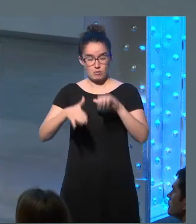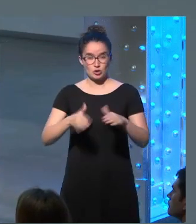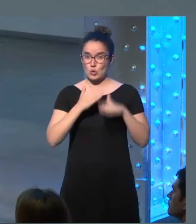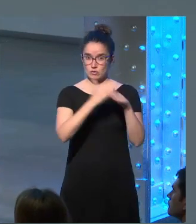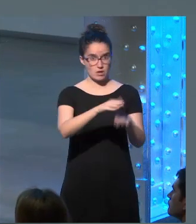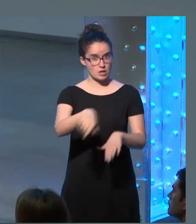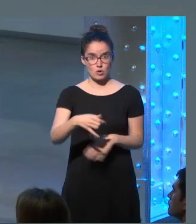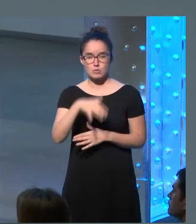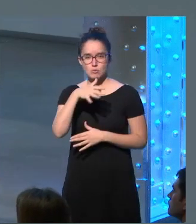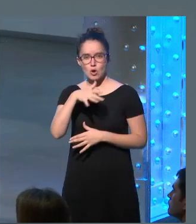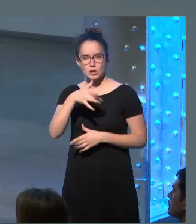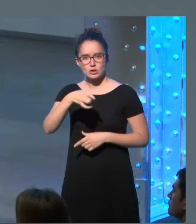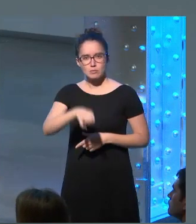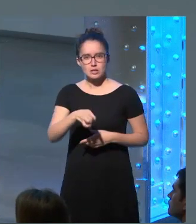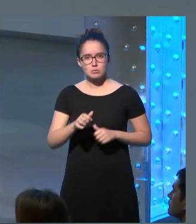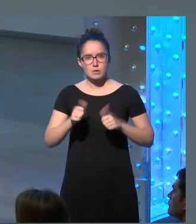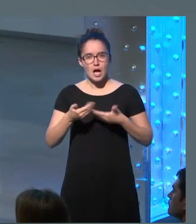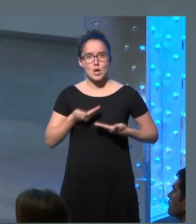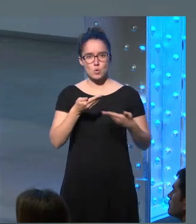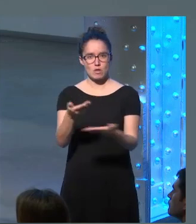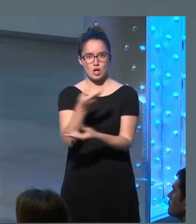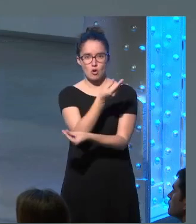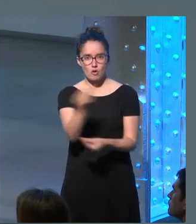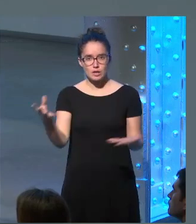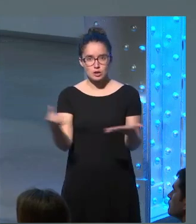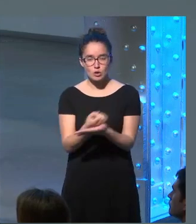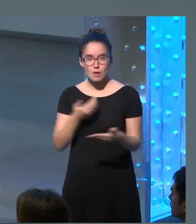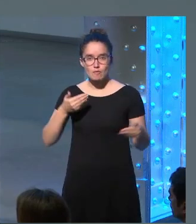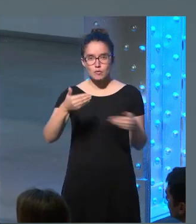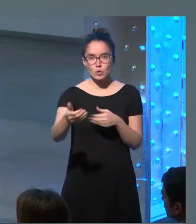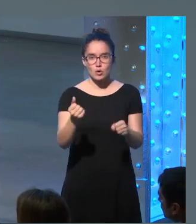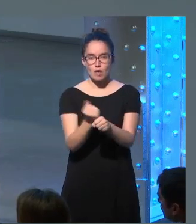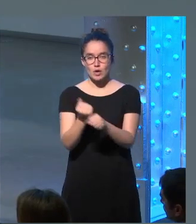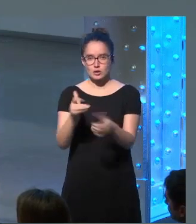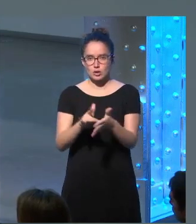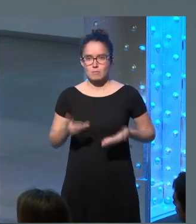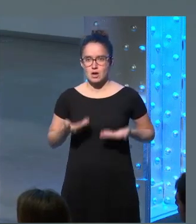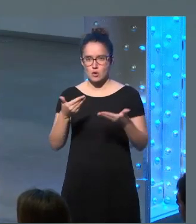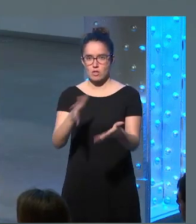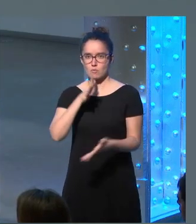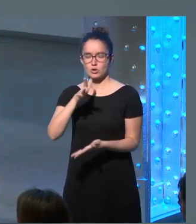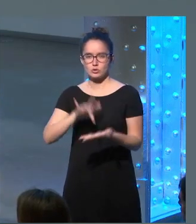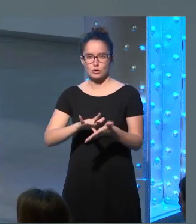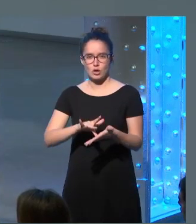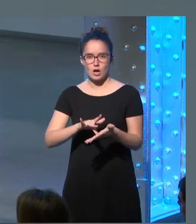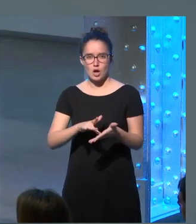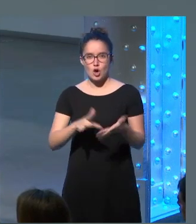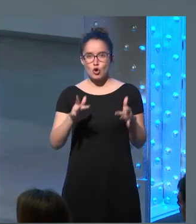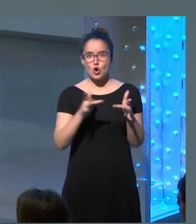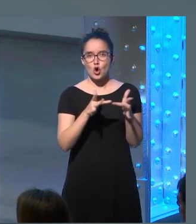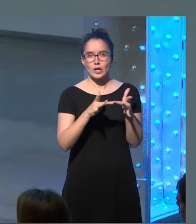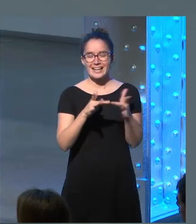we shouldn't stop there. That's why we are also working with youngsters that are facing their